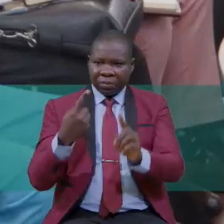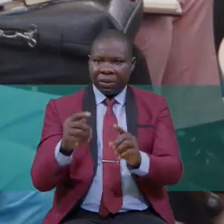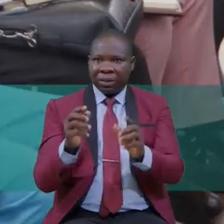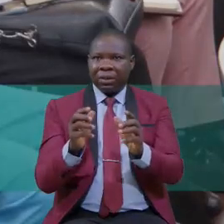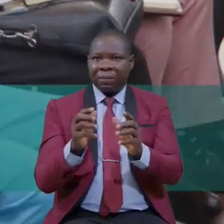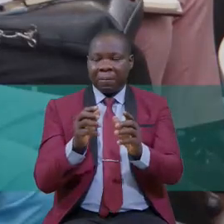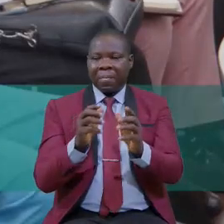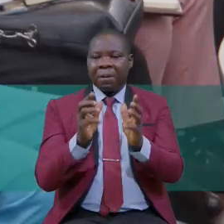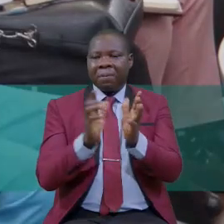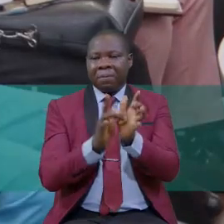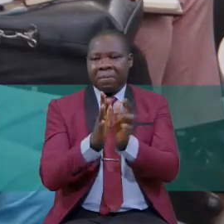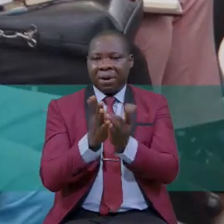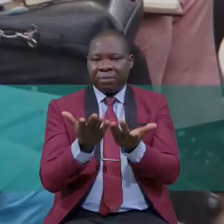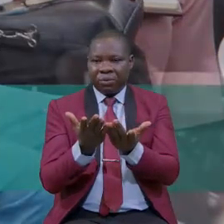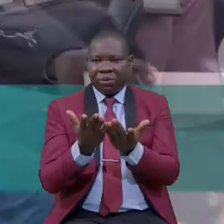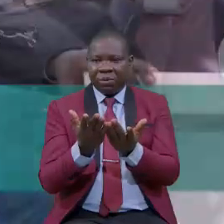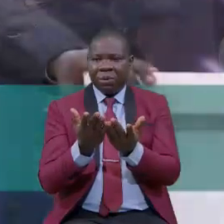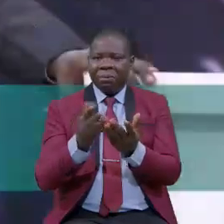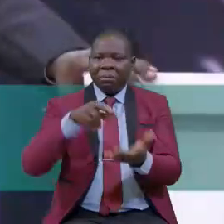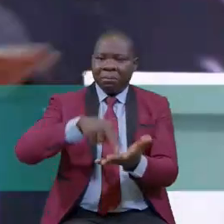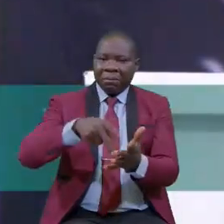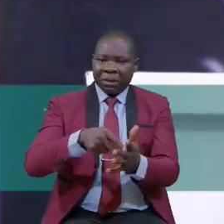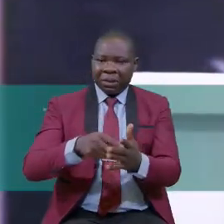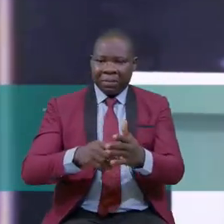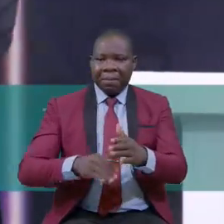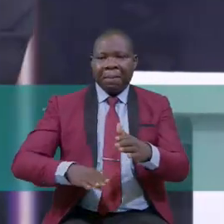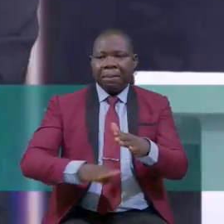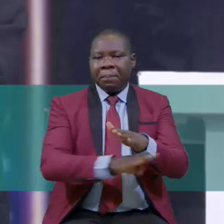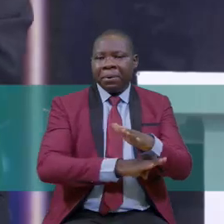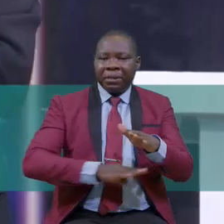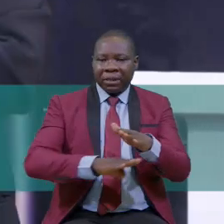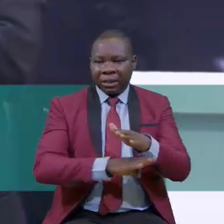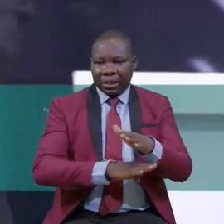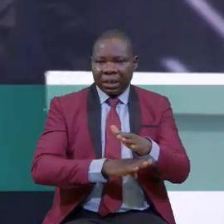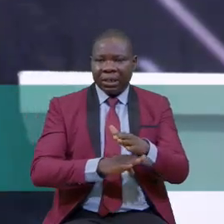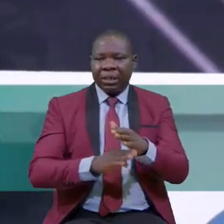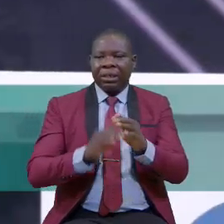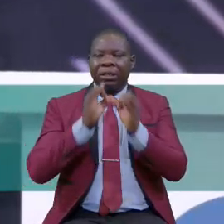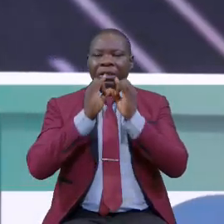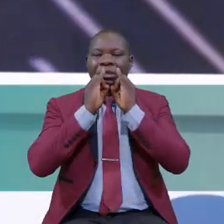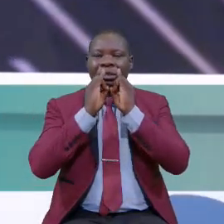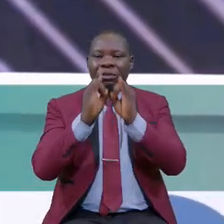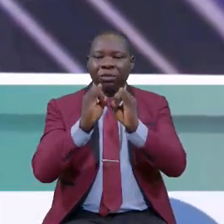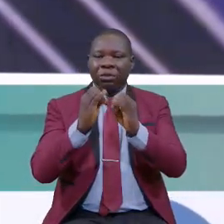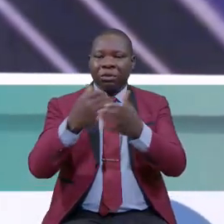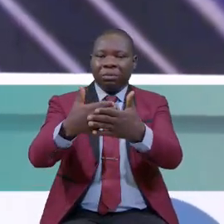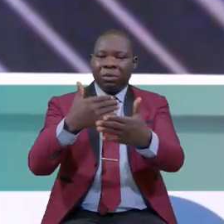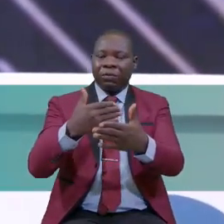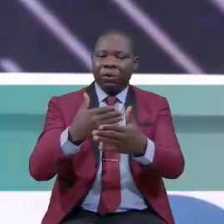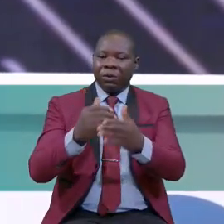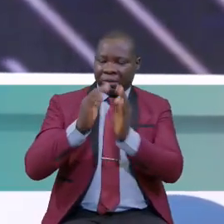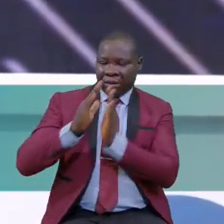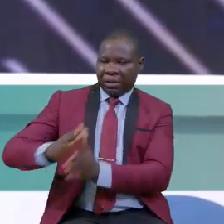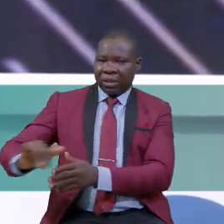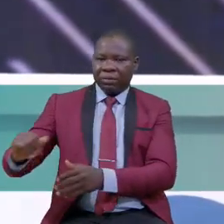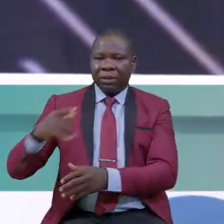before leaving us that's the Bible when you spell it up b i b l e is